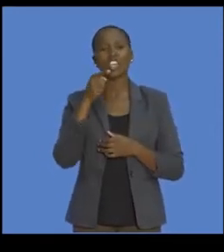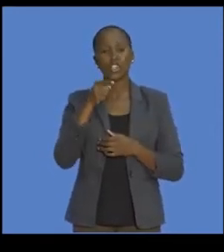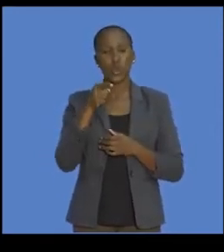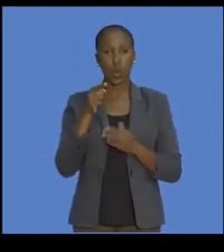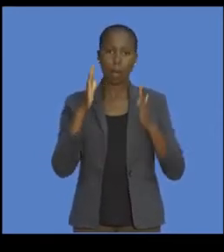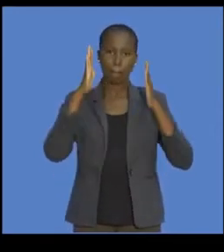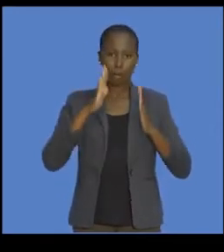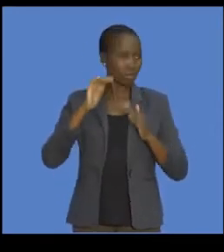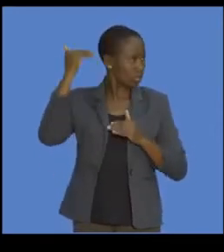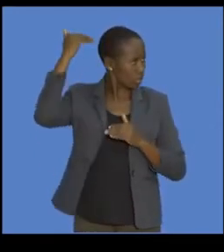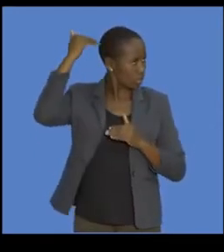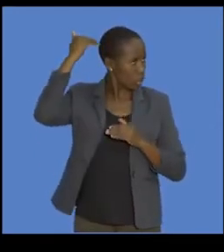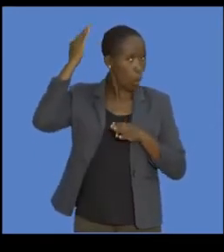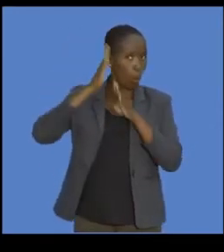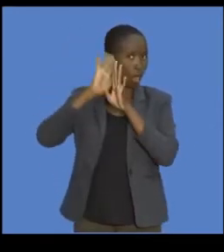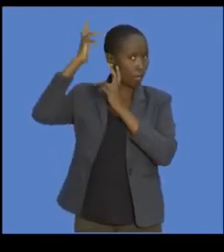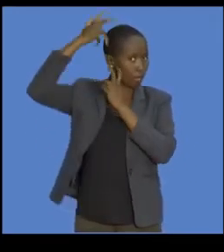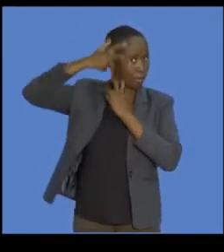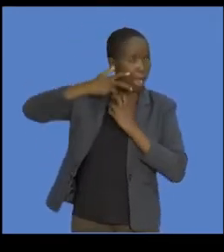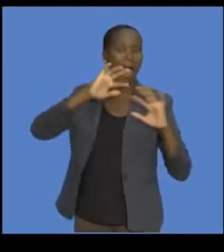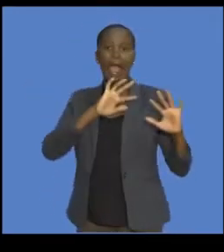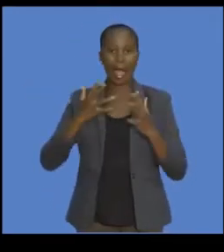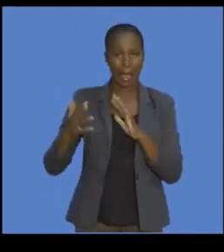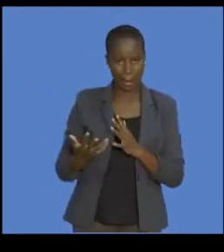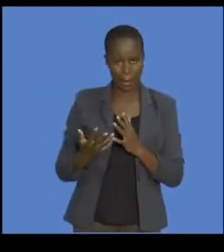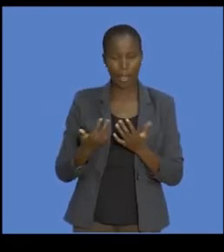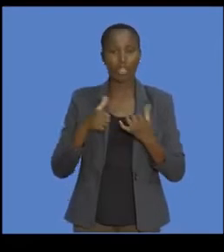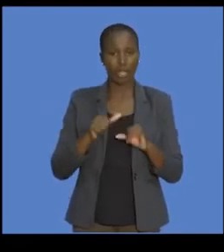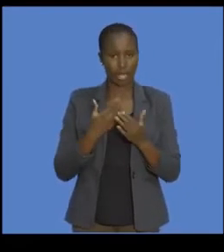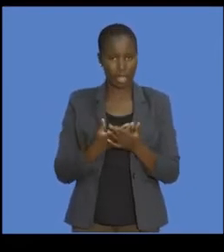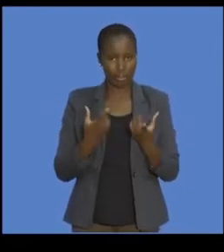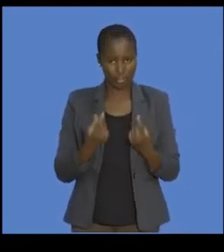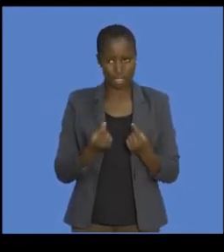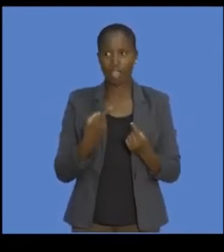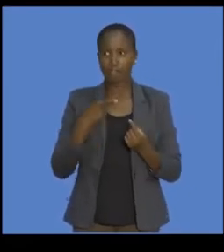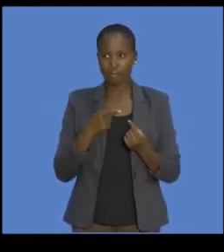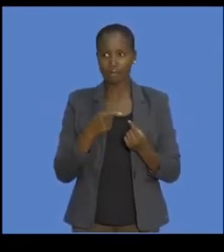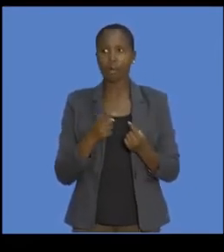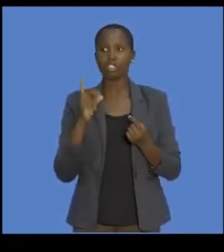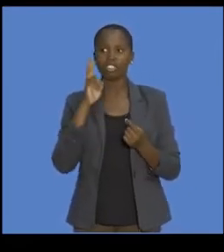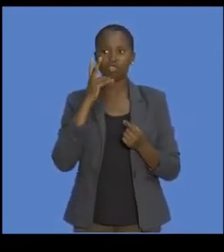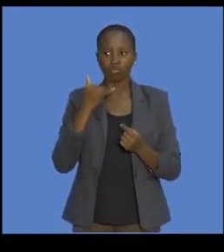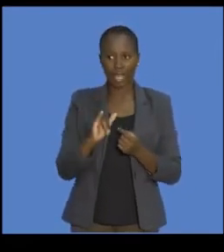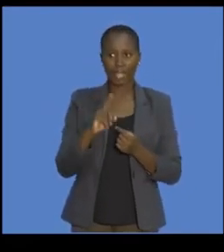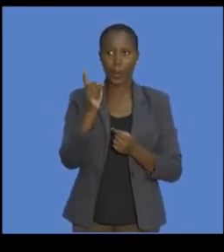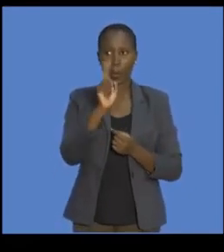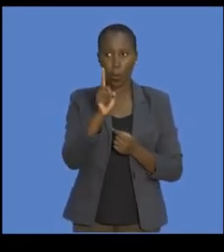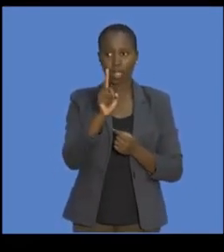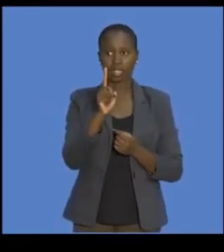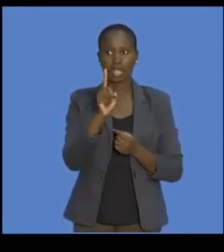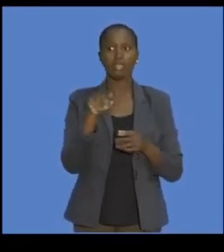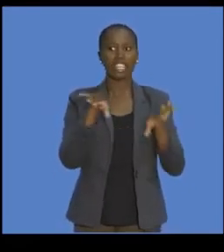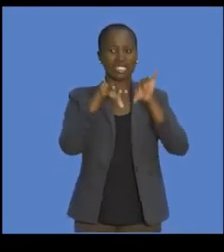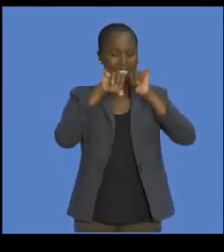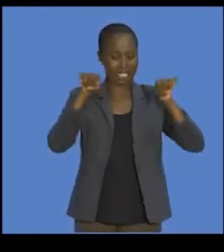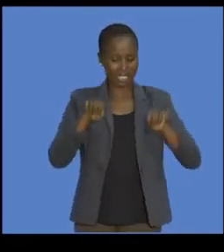body functions. We're going to have to overview what the endocrine system is. We're going to spend some time looking at a